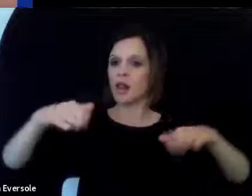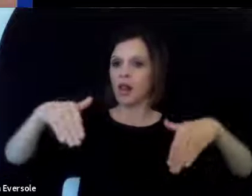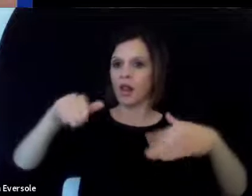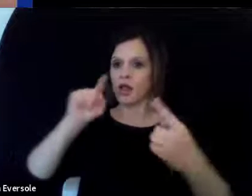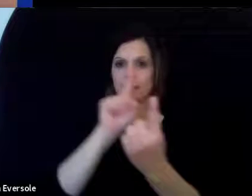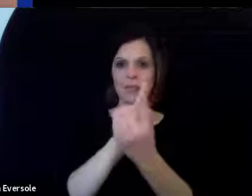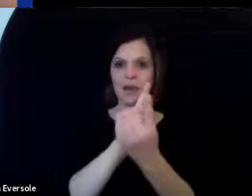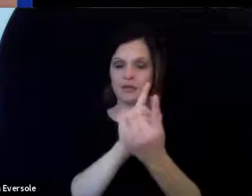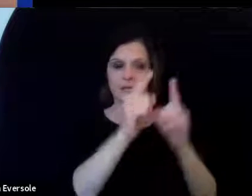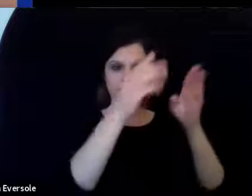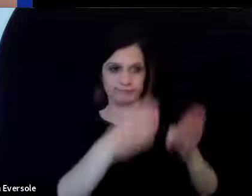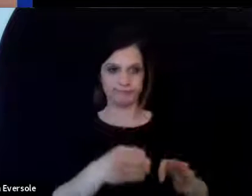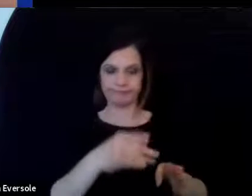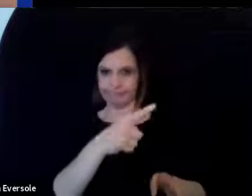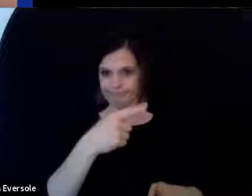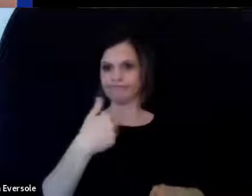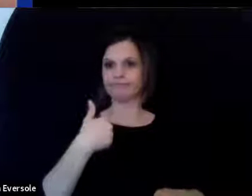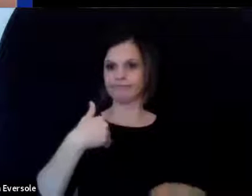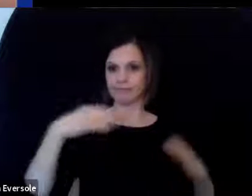with charge,